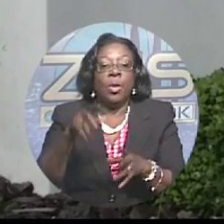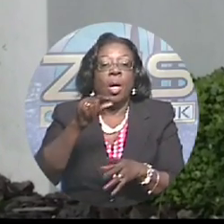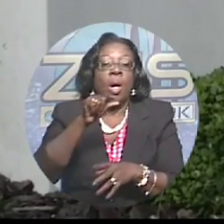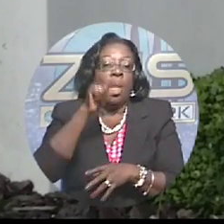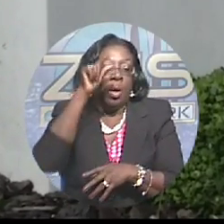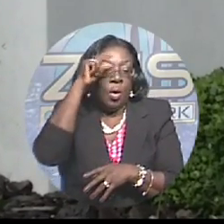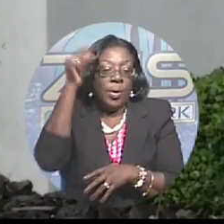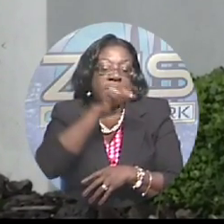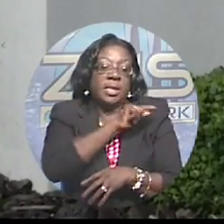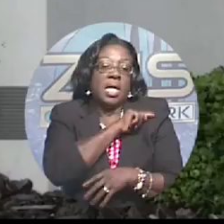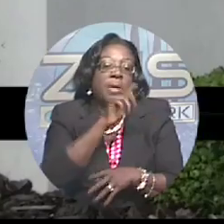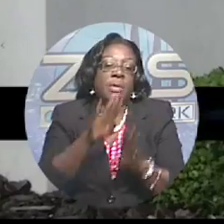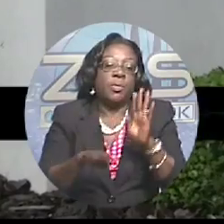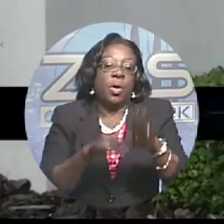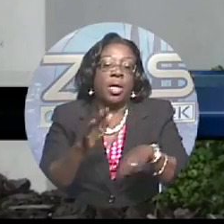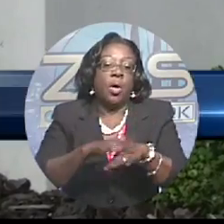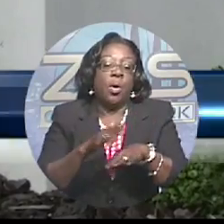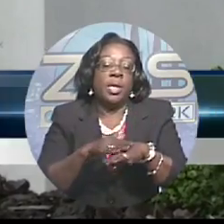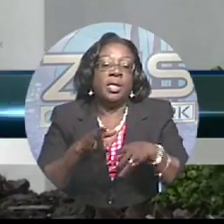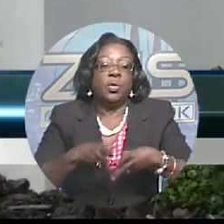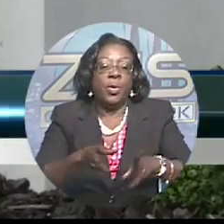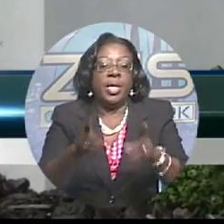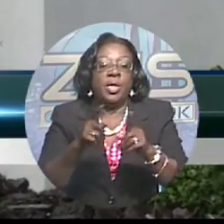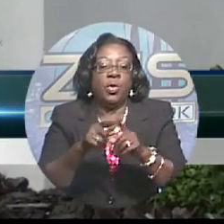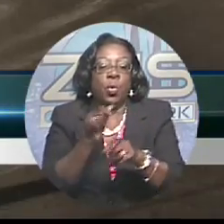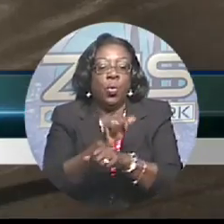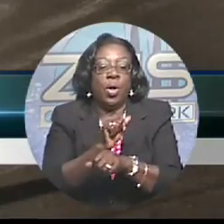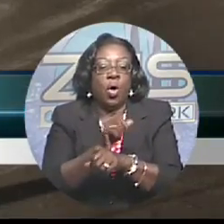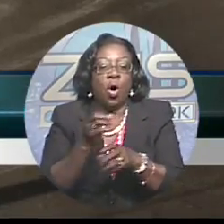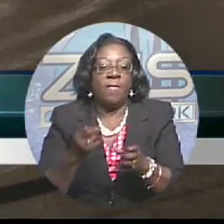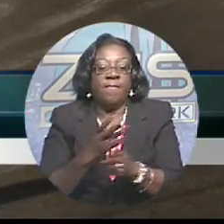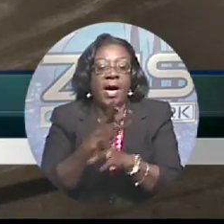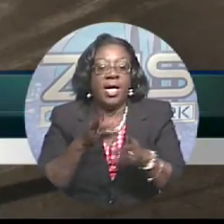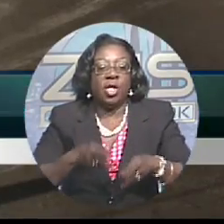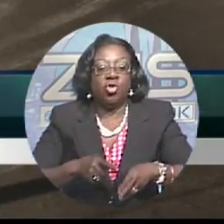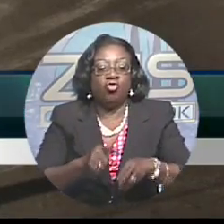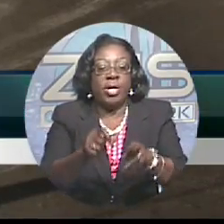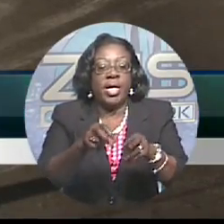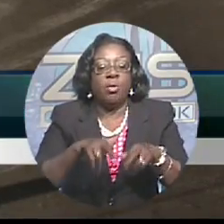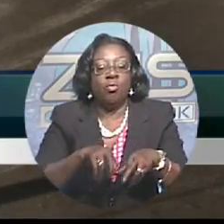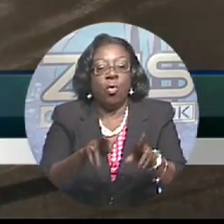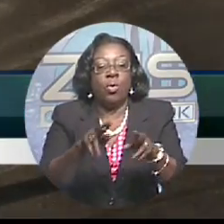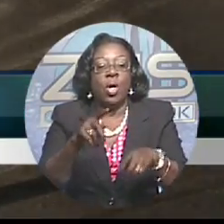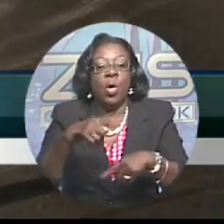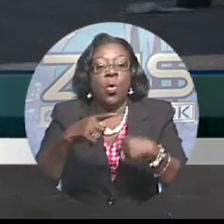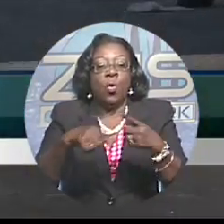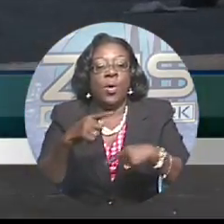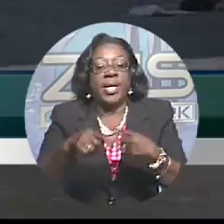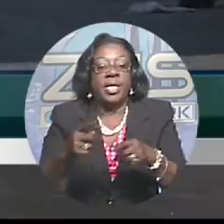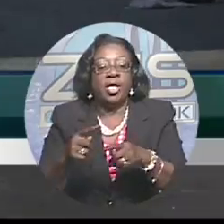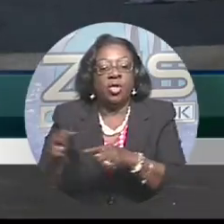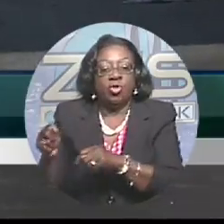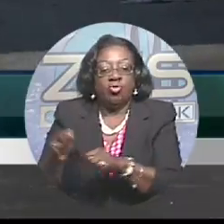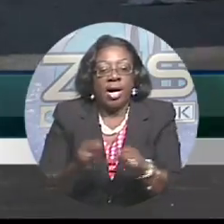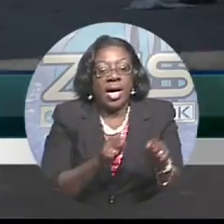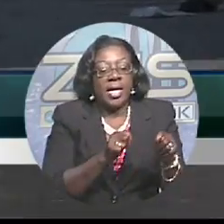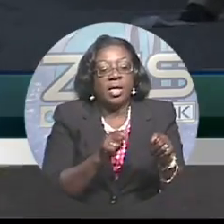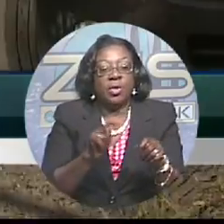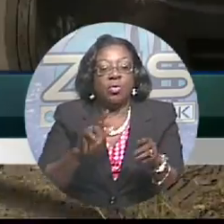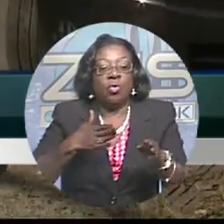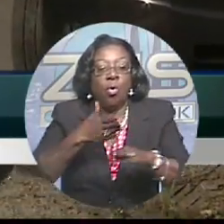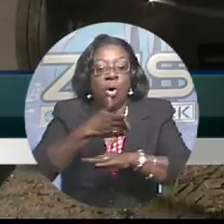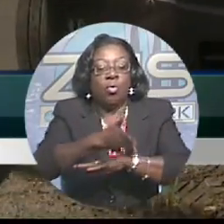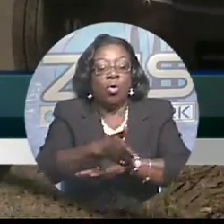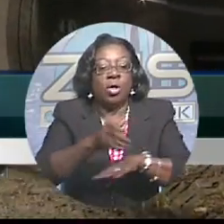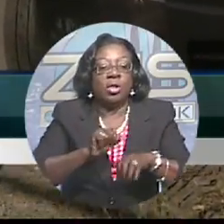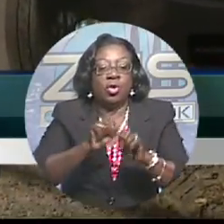way to work at Inland Construction Company on Fire Trail Road when he attempted to cross the street, but was struck and killed by the